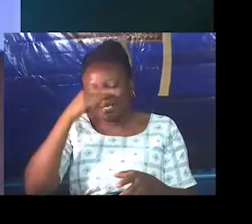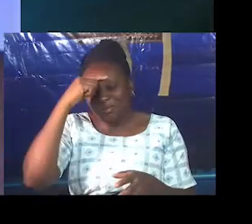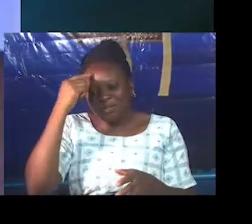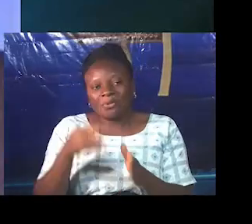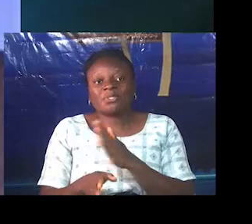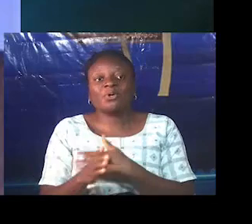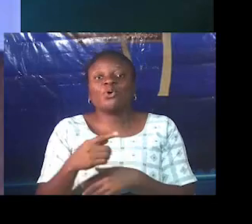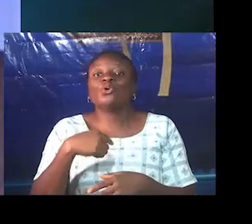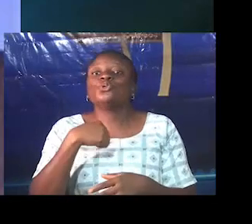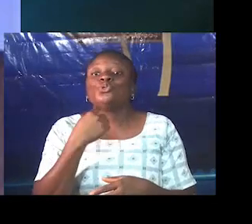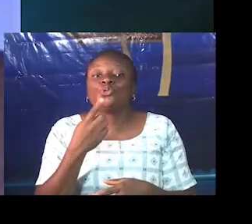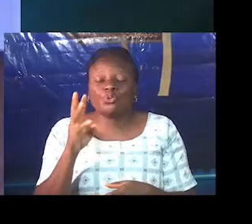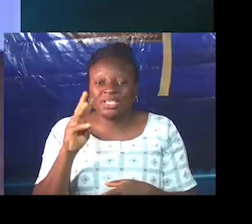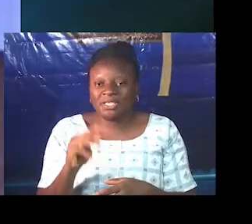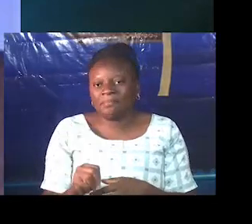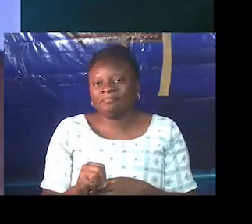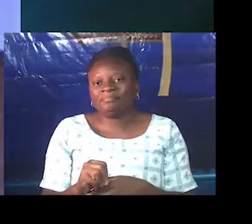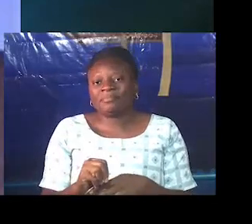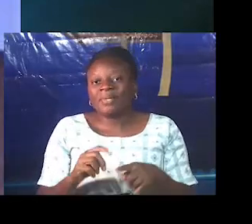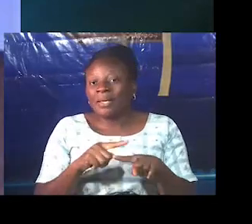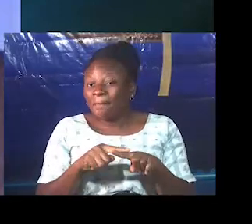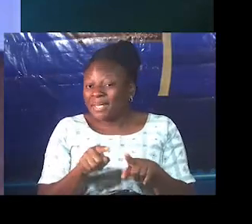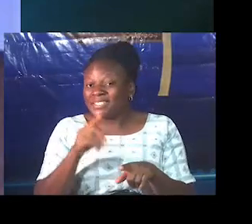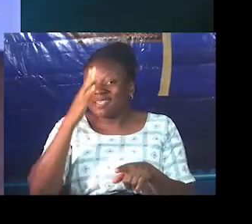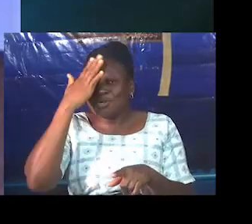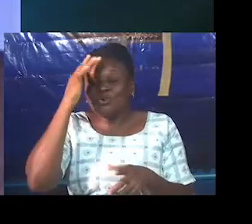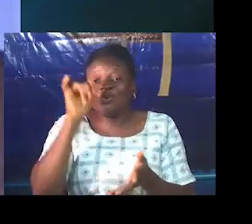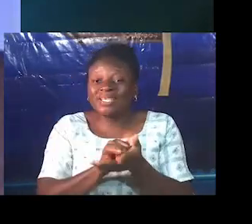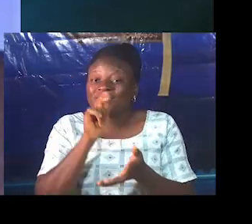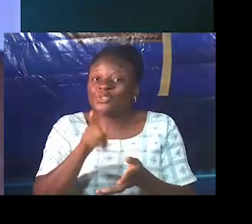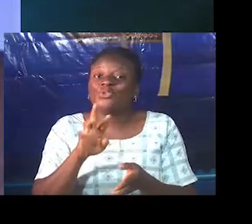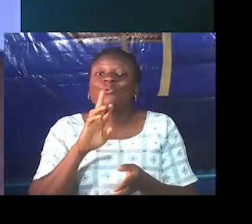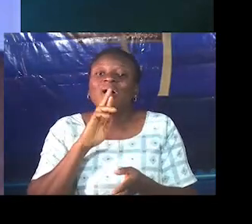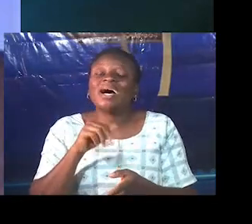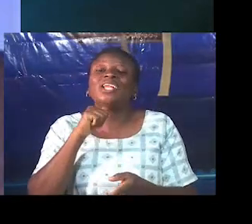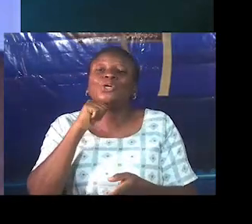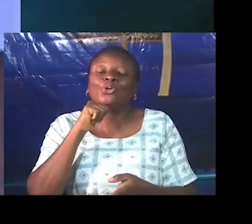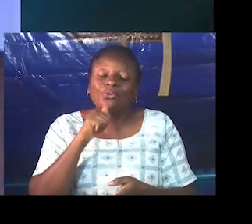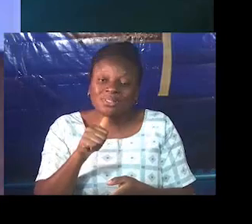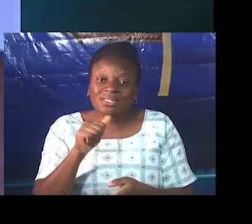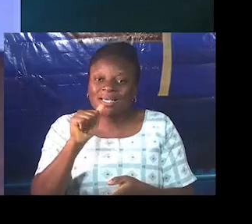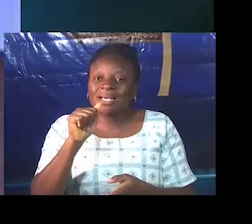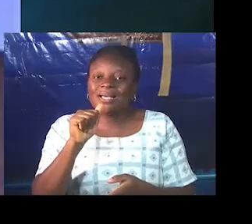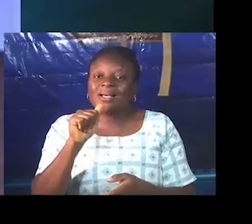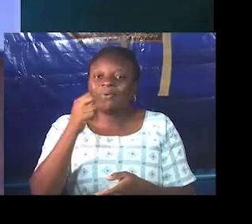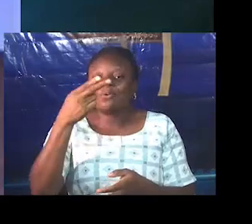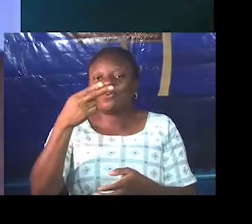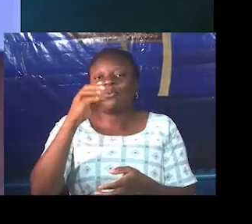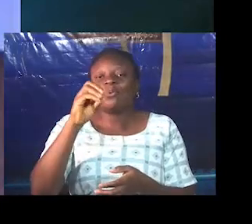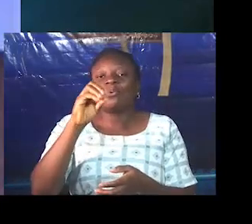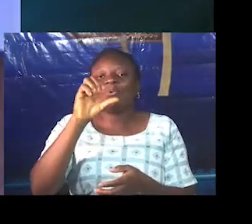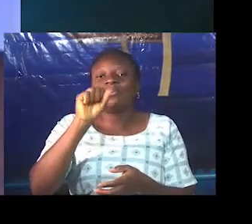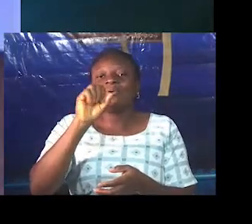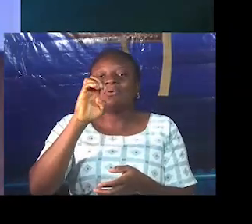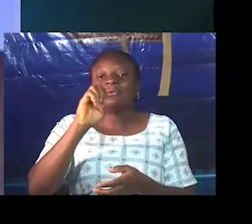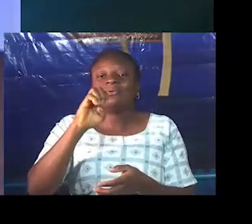And why God was dealing with Hosea to even do that, it was still not an unequal yoke. God was